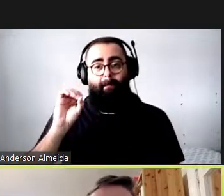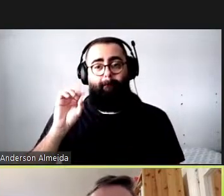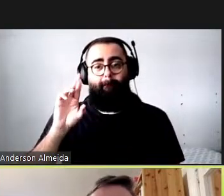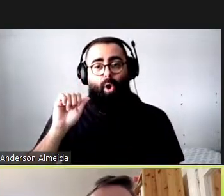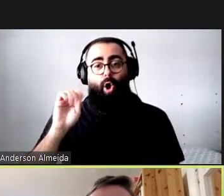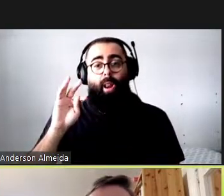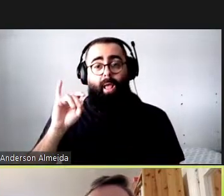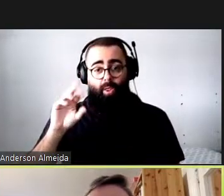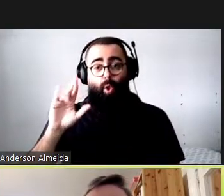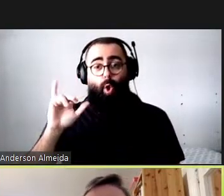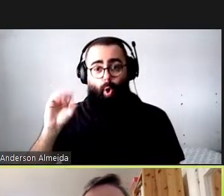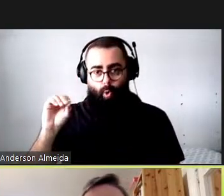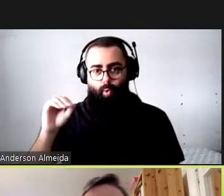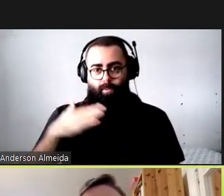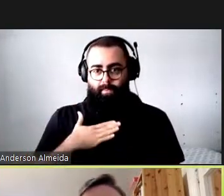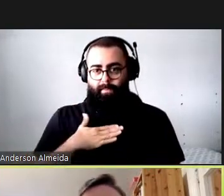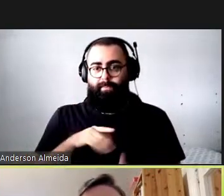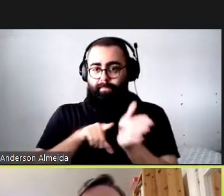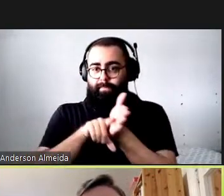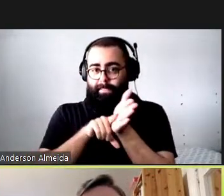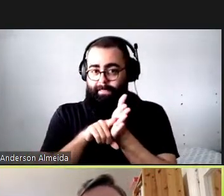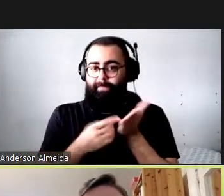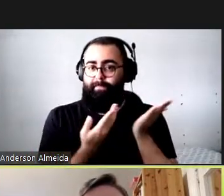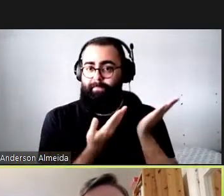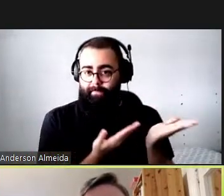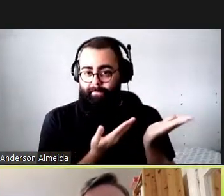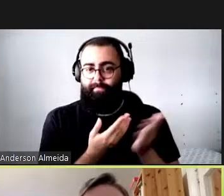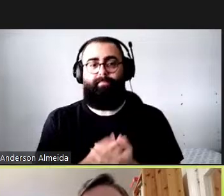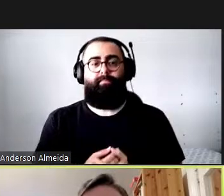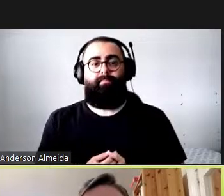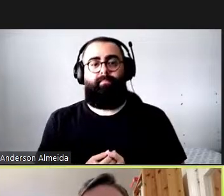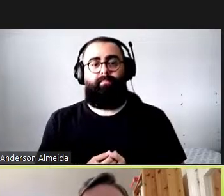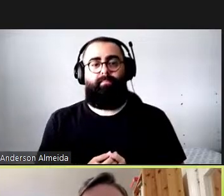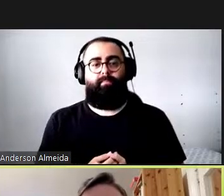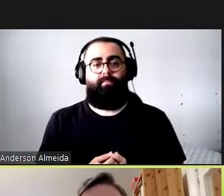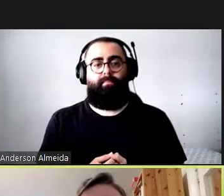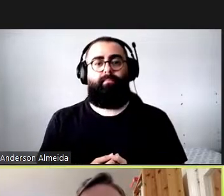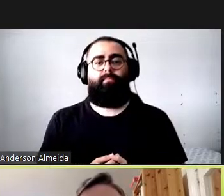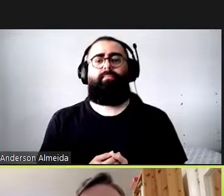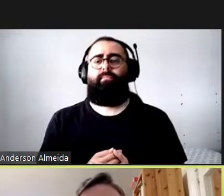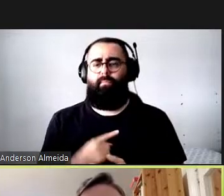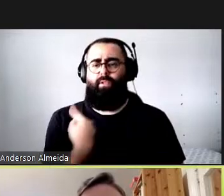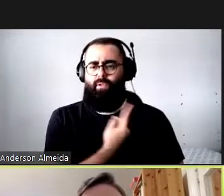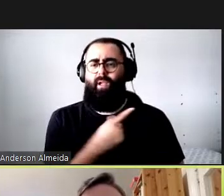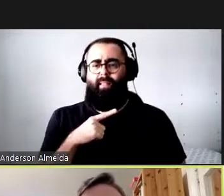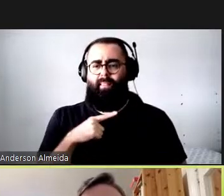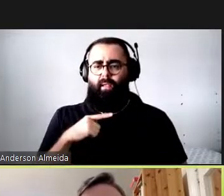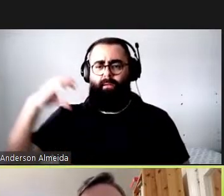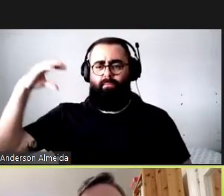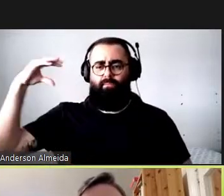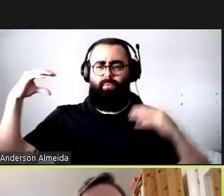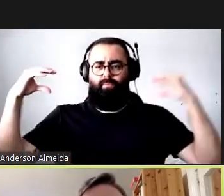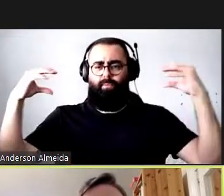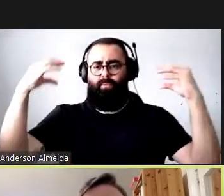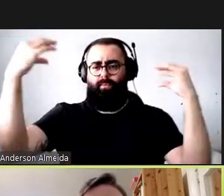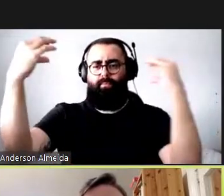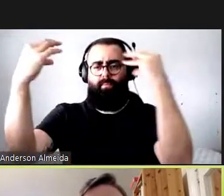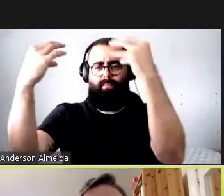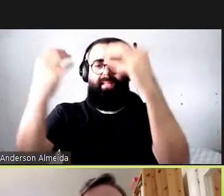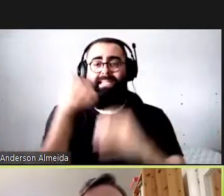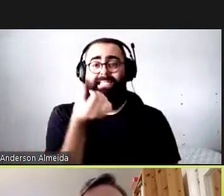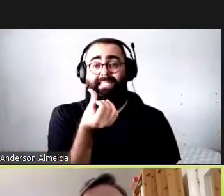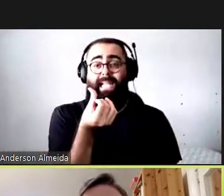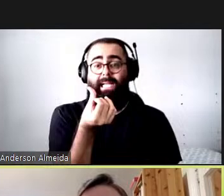What we have here is a set of 6 infrared sensitive cameras, and we